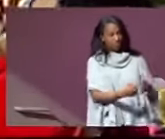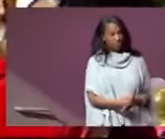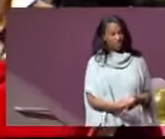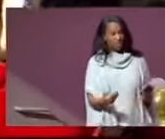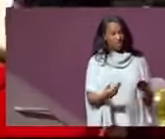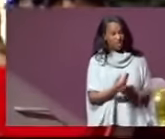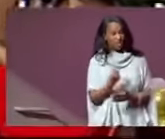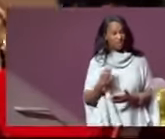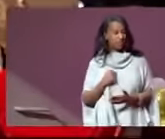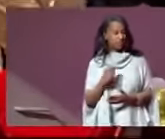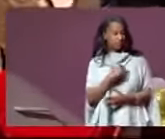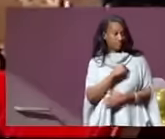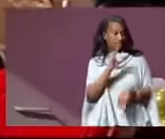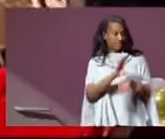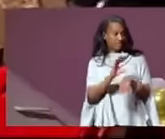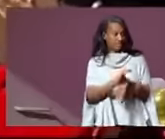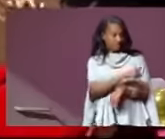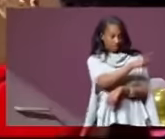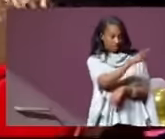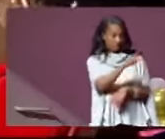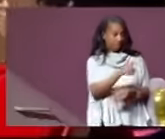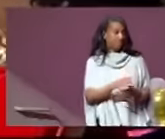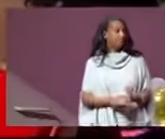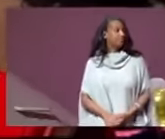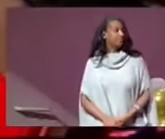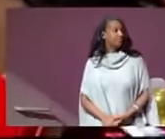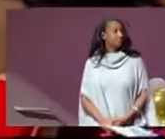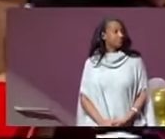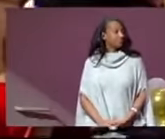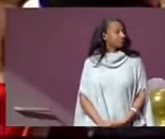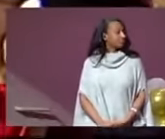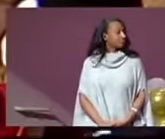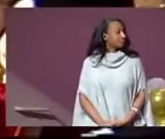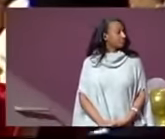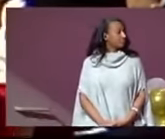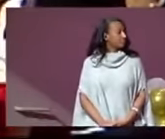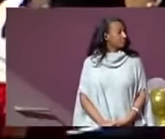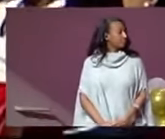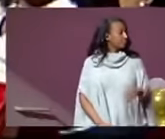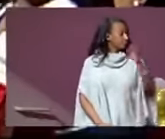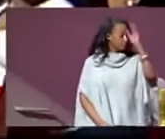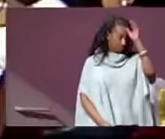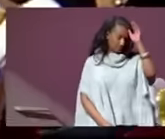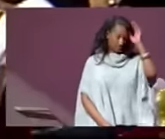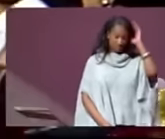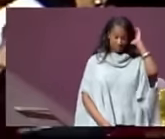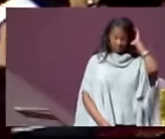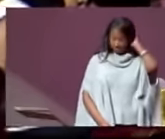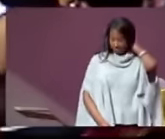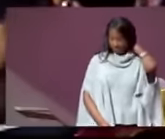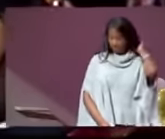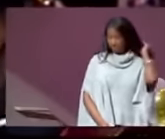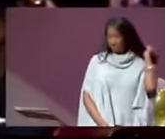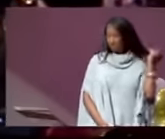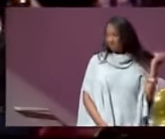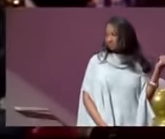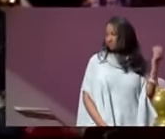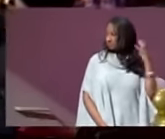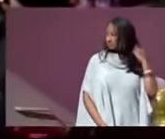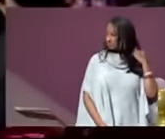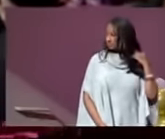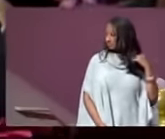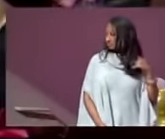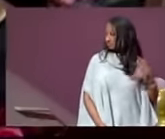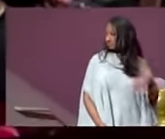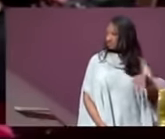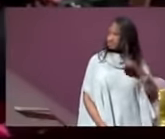Tracy Brewington, Lee Curry, Darius Duncan, Cheryl Gillum Freeman, Fumasan Hock, David Johnson, Lane